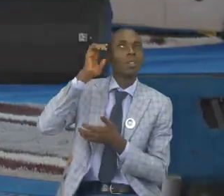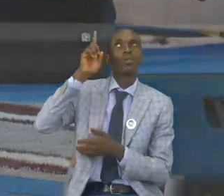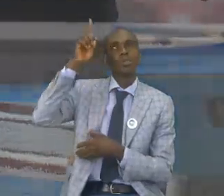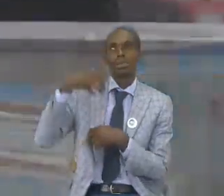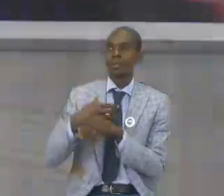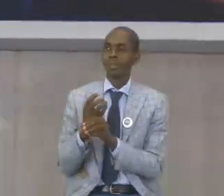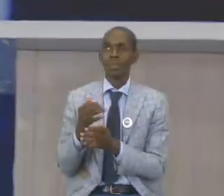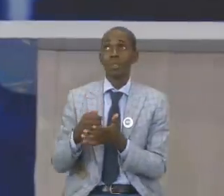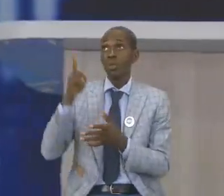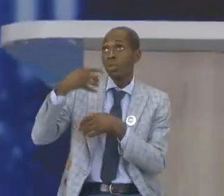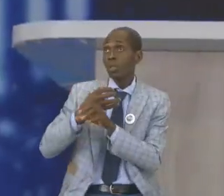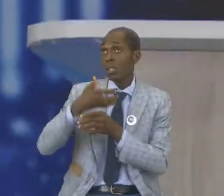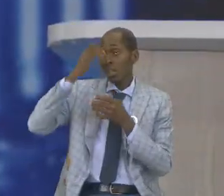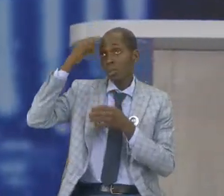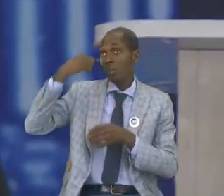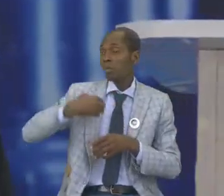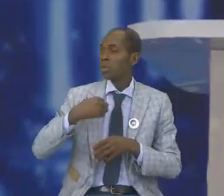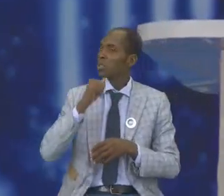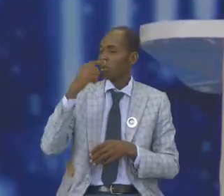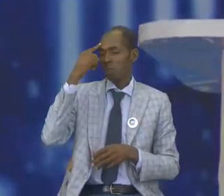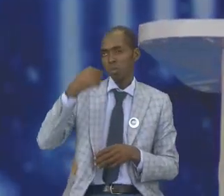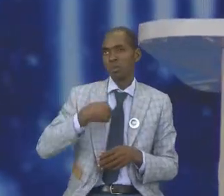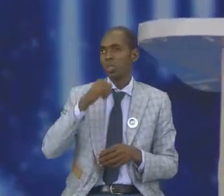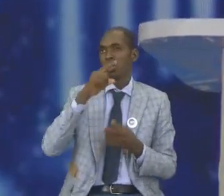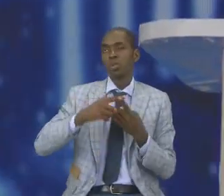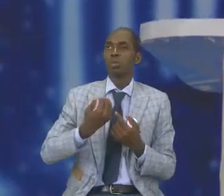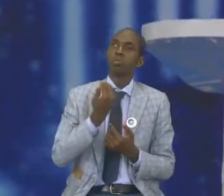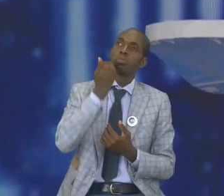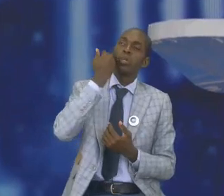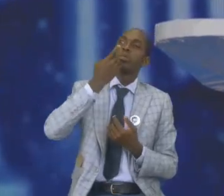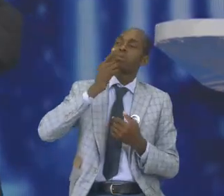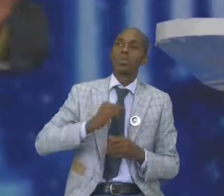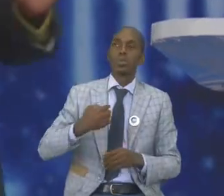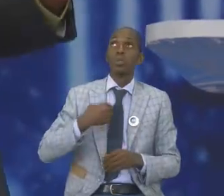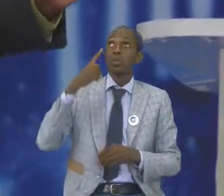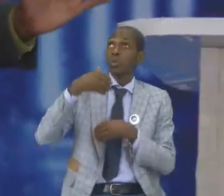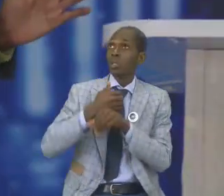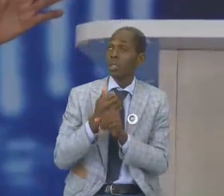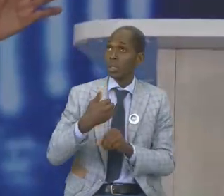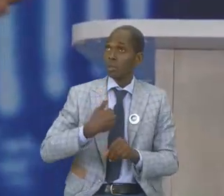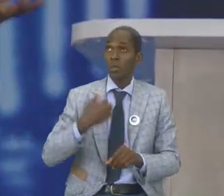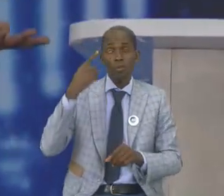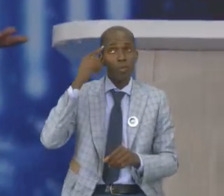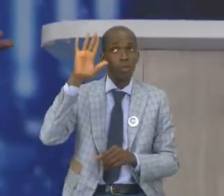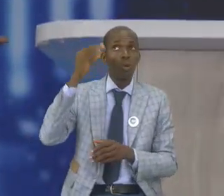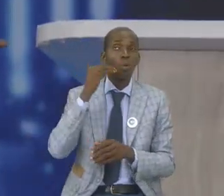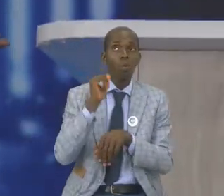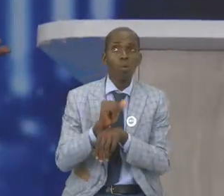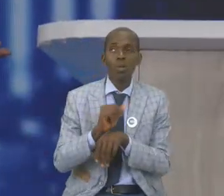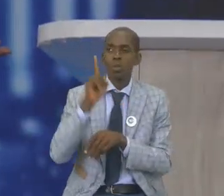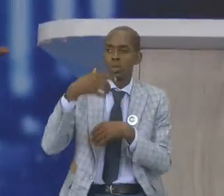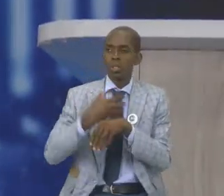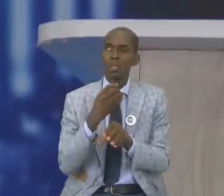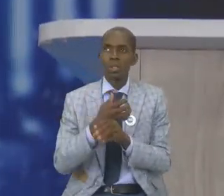them for me. You didn't create them to eat me up. You created me and gave me my assignment. You created the lions and gave